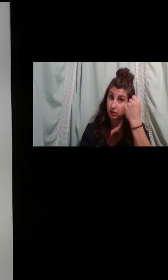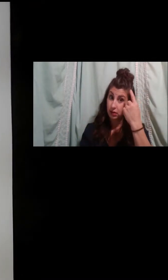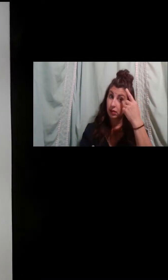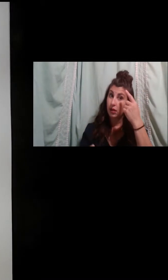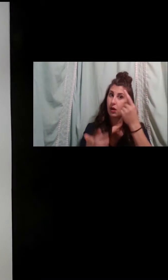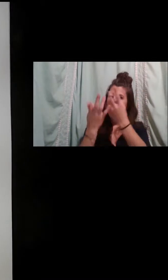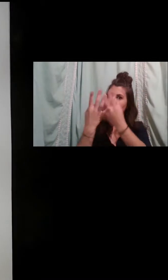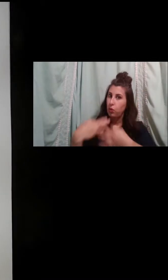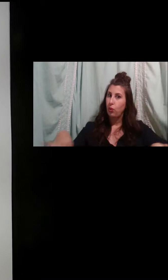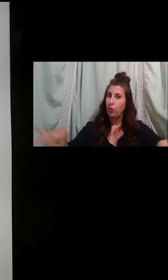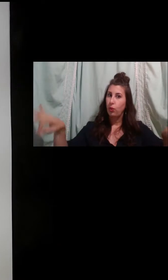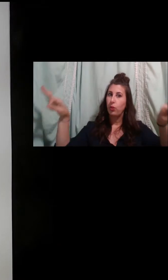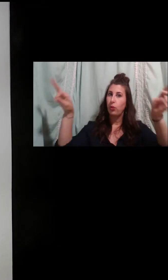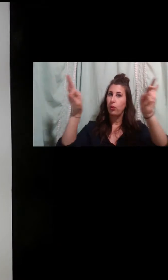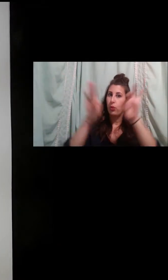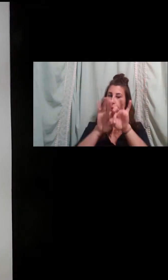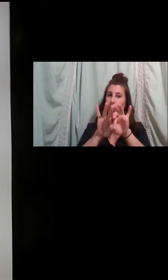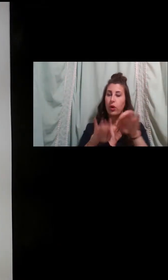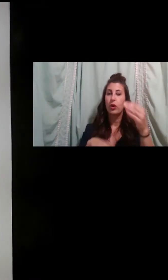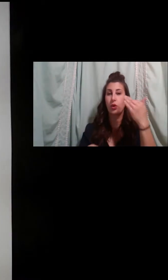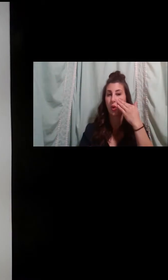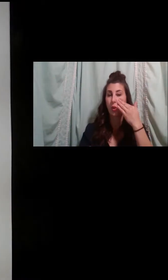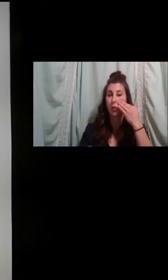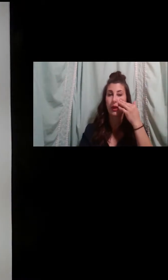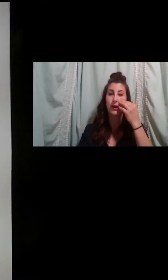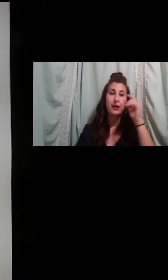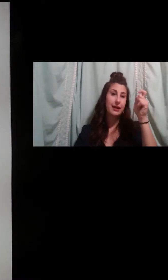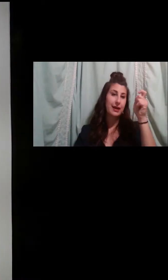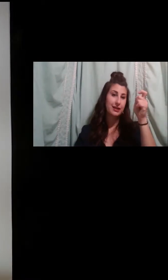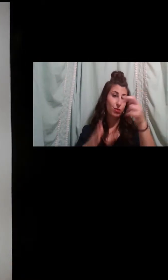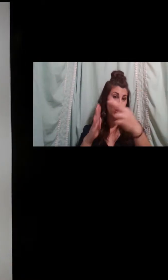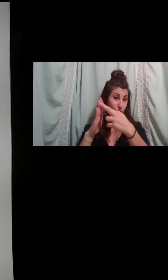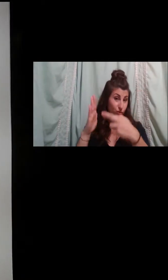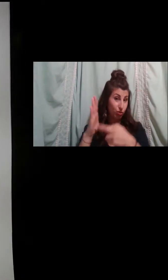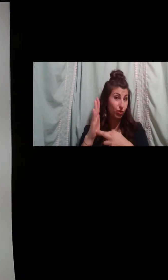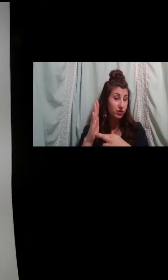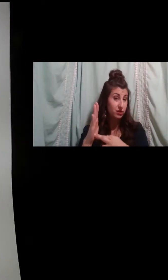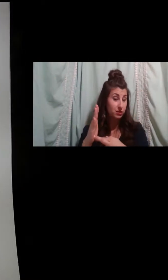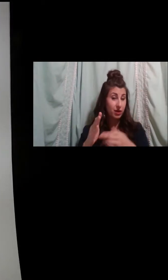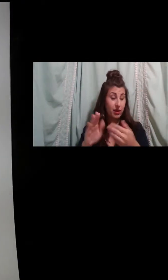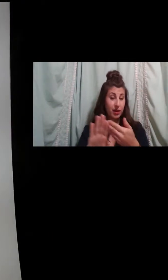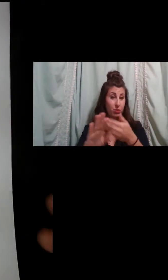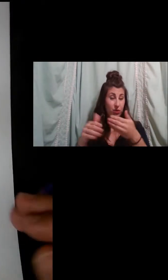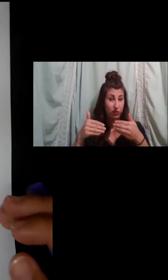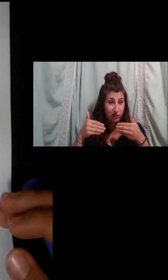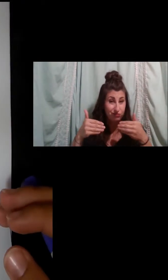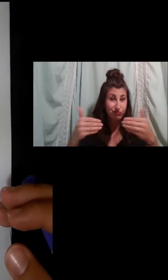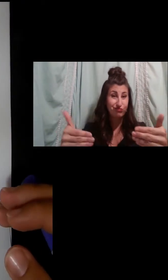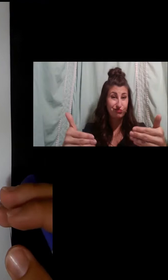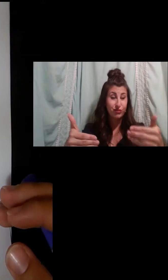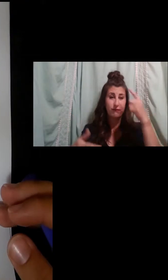be fluent in the exponent rules before we move on to simplifying